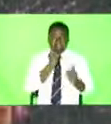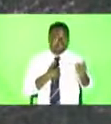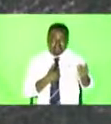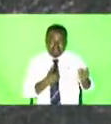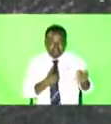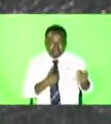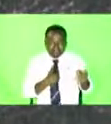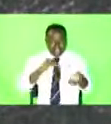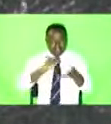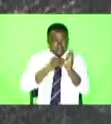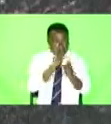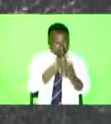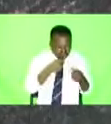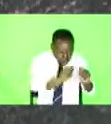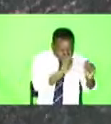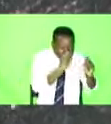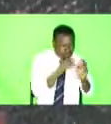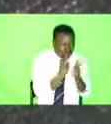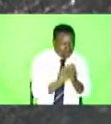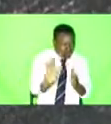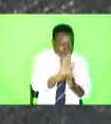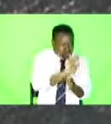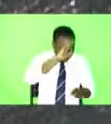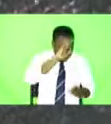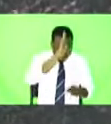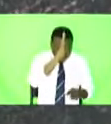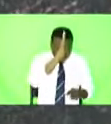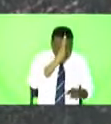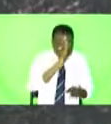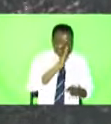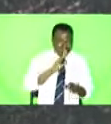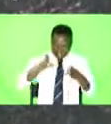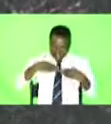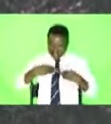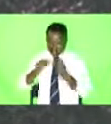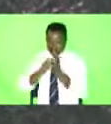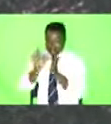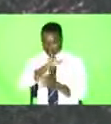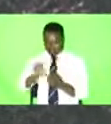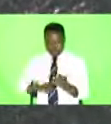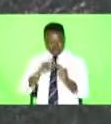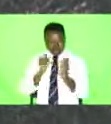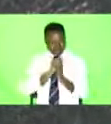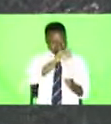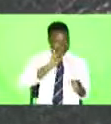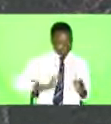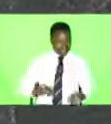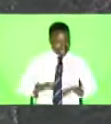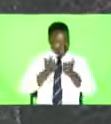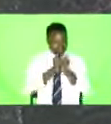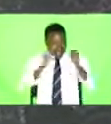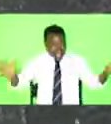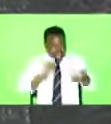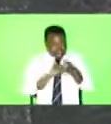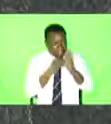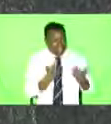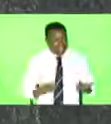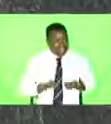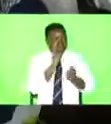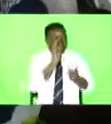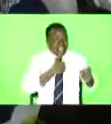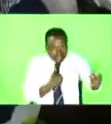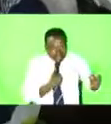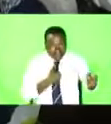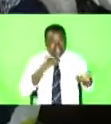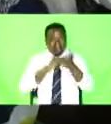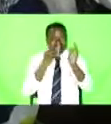need to do something about it by introducing Jesus Christ to him. Otherwise, not. Otherwise, he is